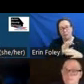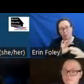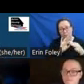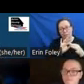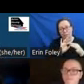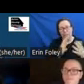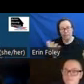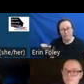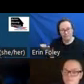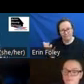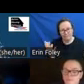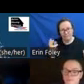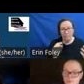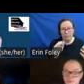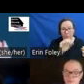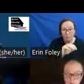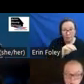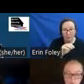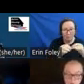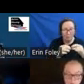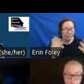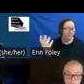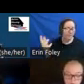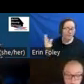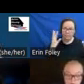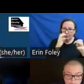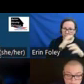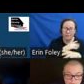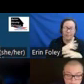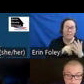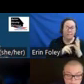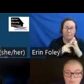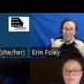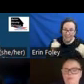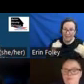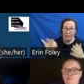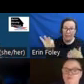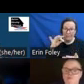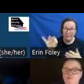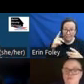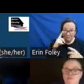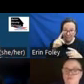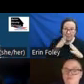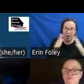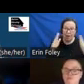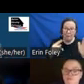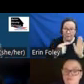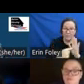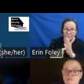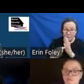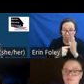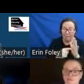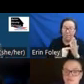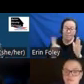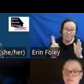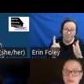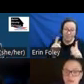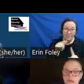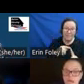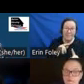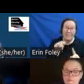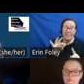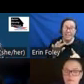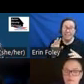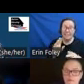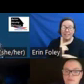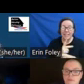What this means, unfortunately, is we have created an incentive for a housing model where when the